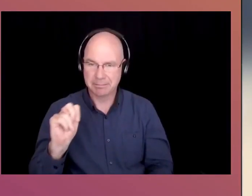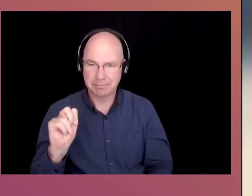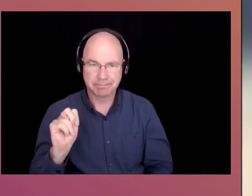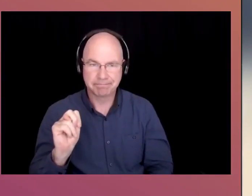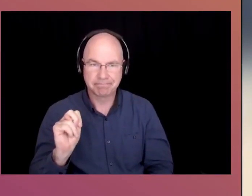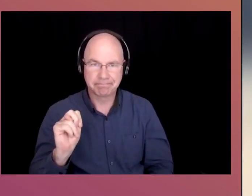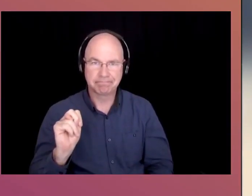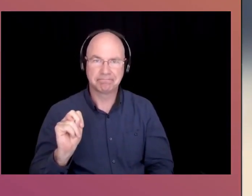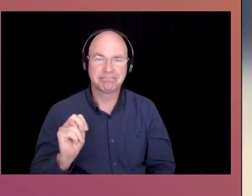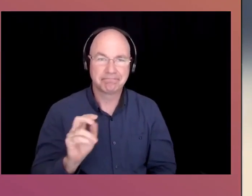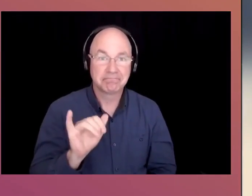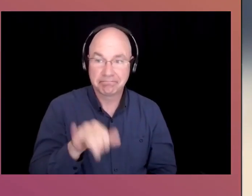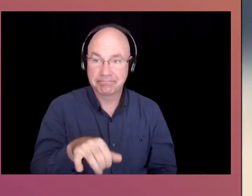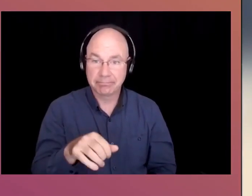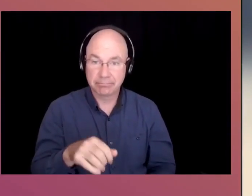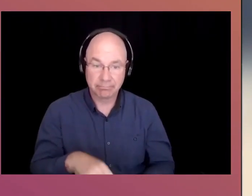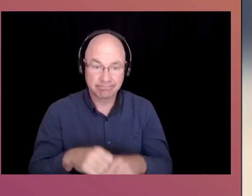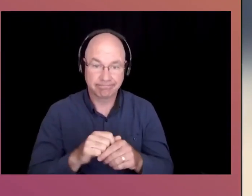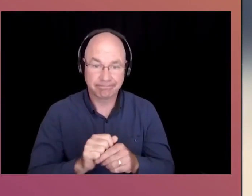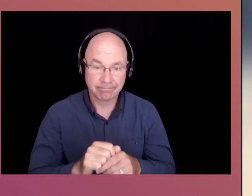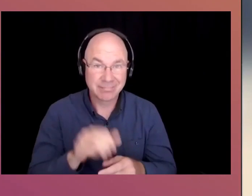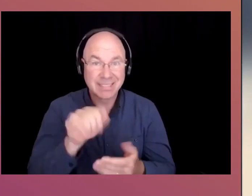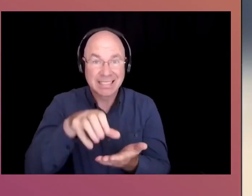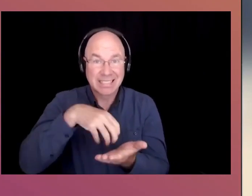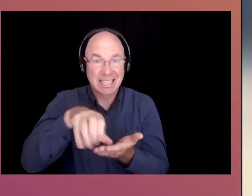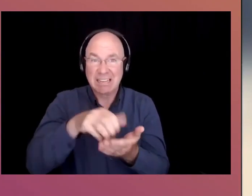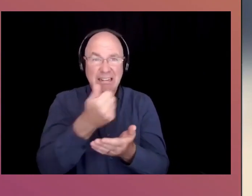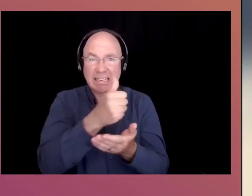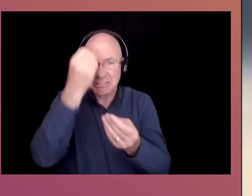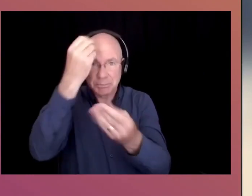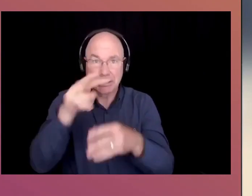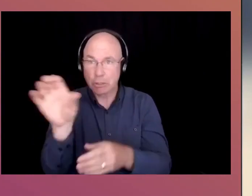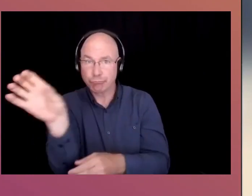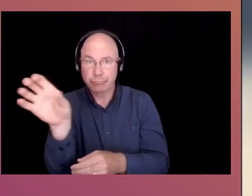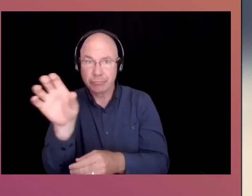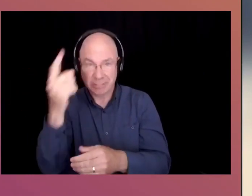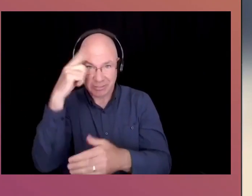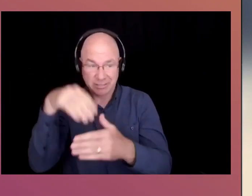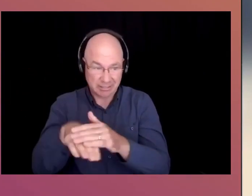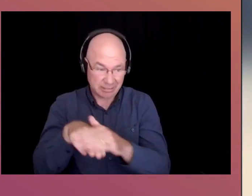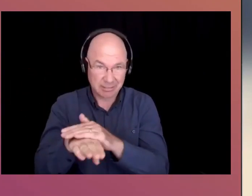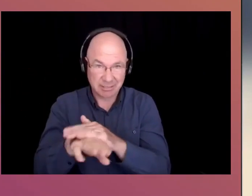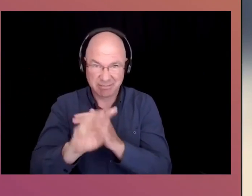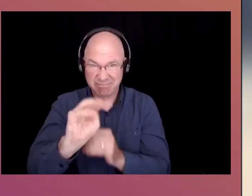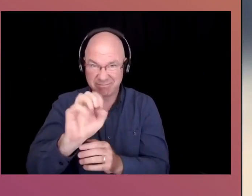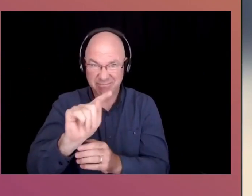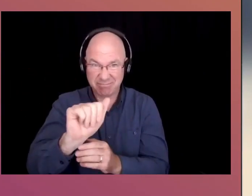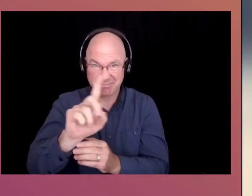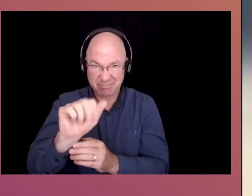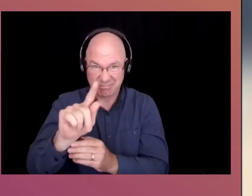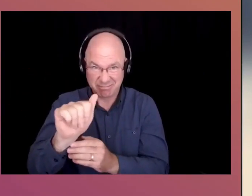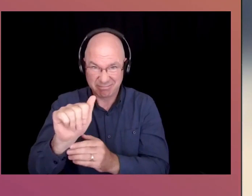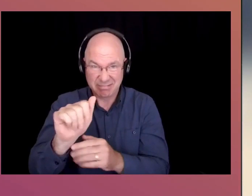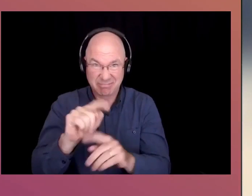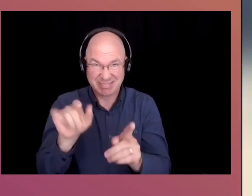Screen readers read any information provided in accessibility metadata, but it is often not easy